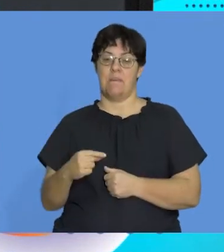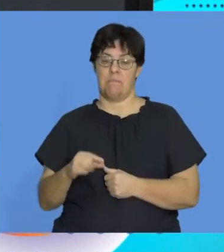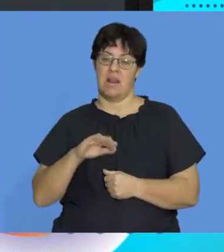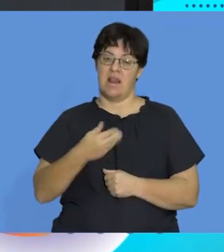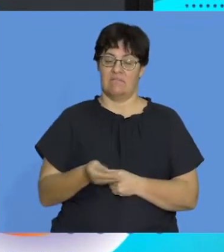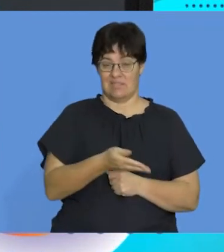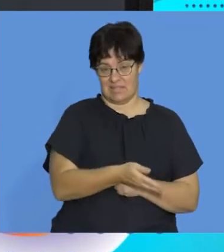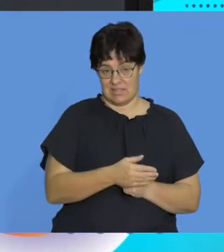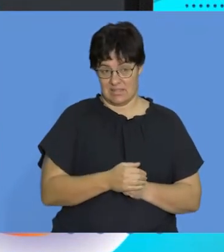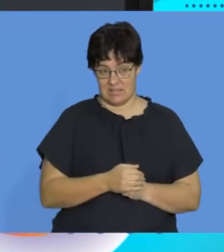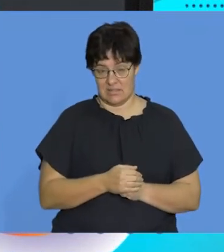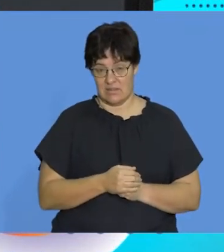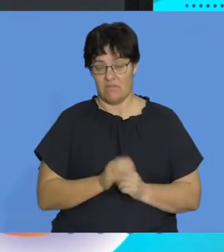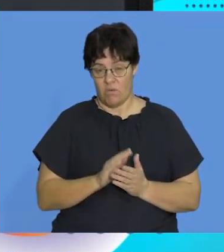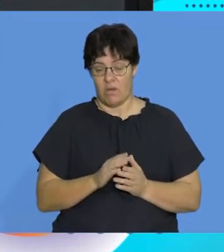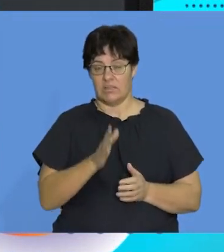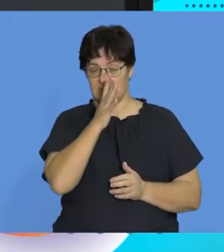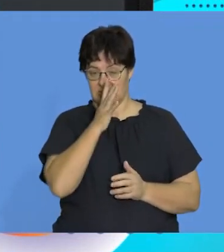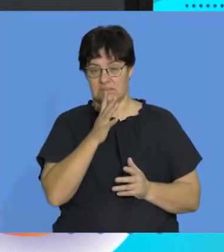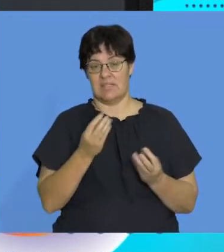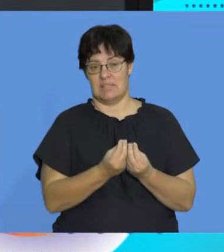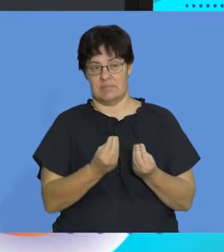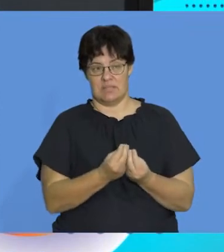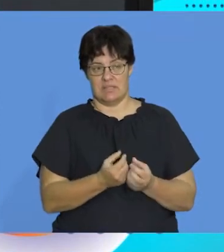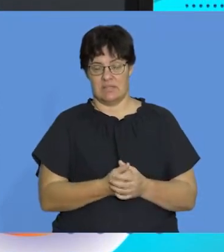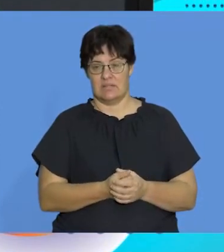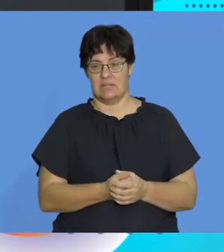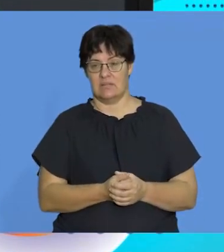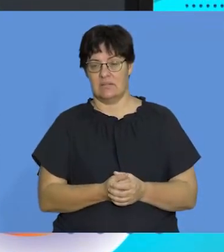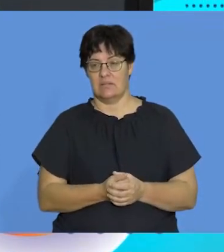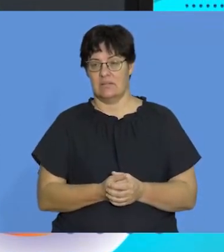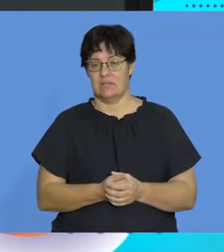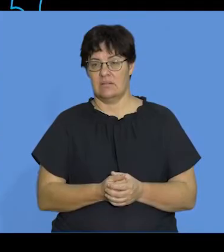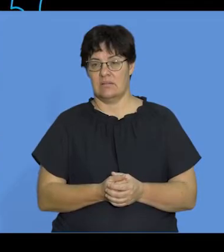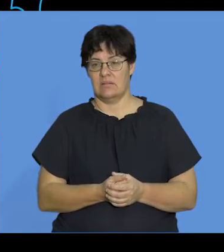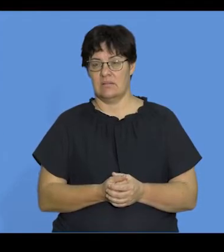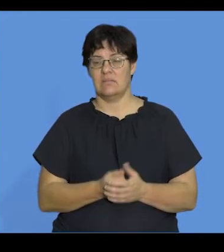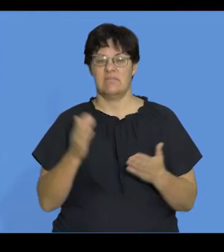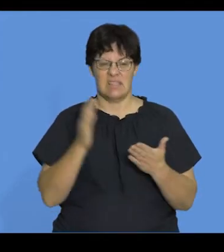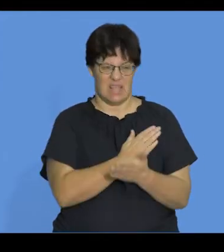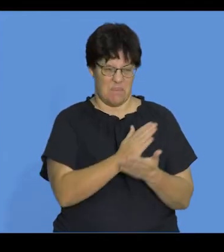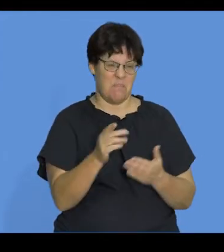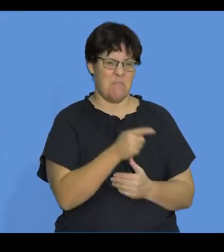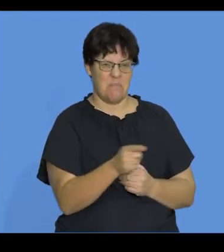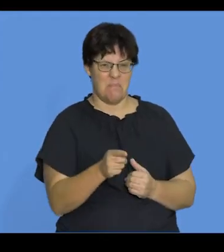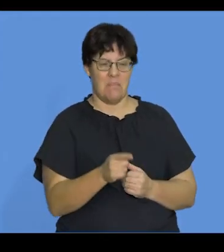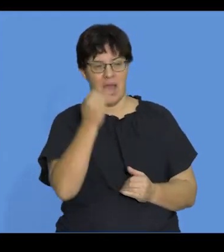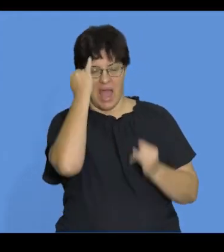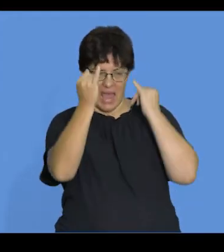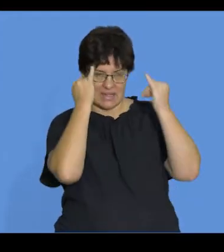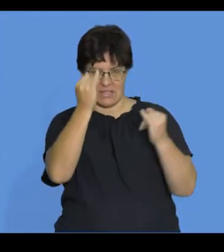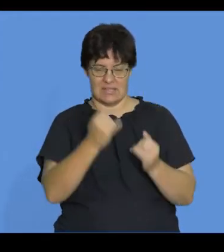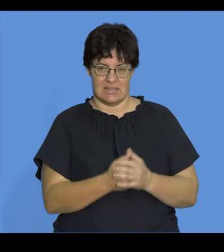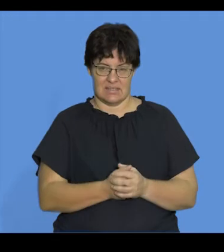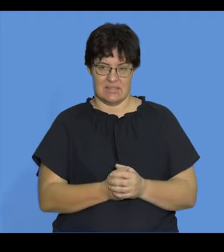the mass that remains in terms of the excess substance. Okay, right. So these are some of